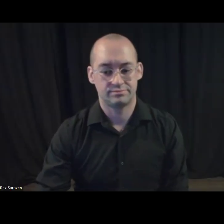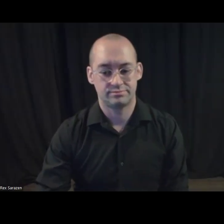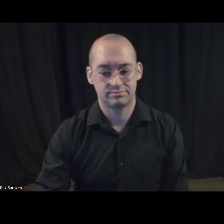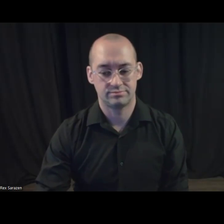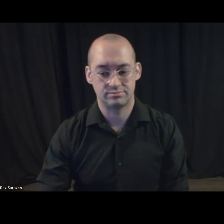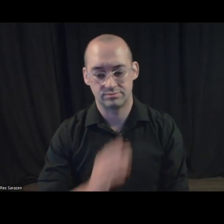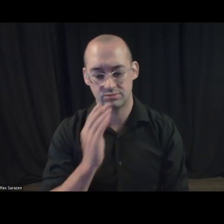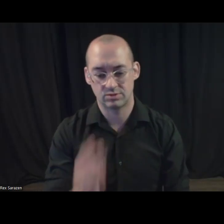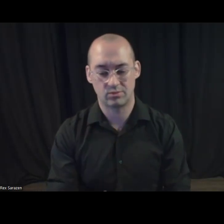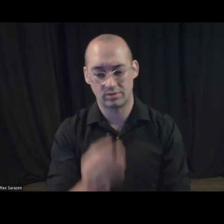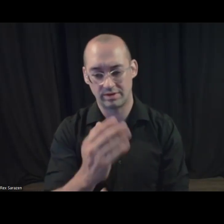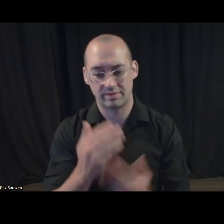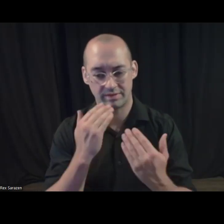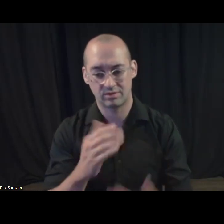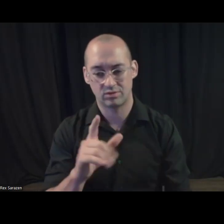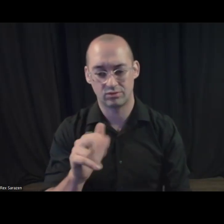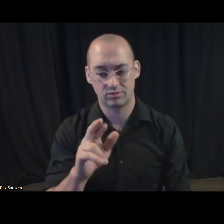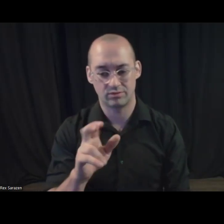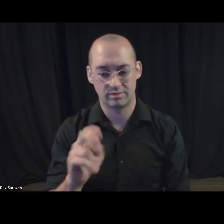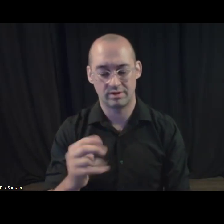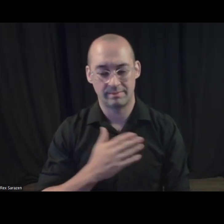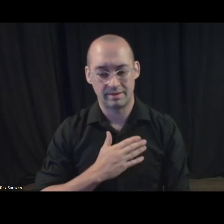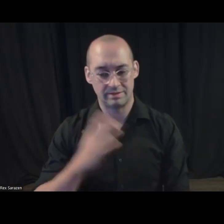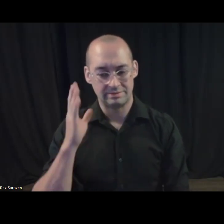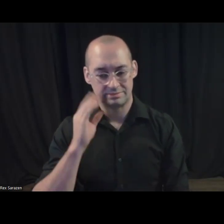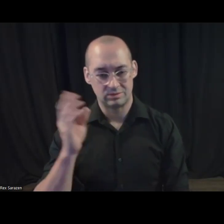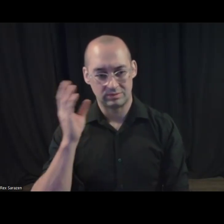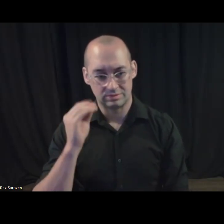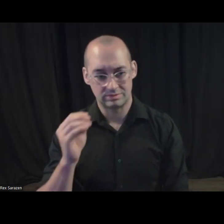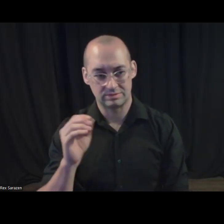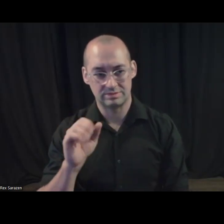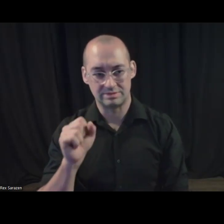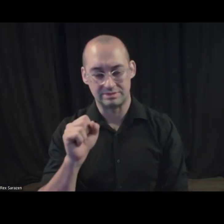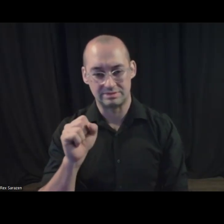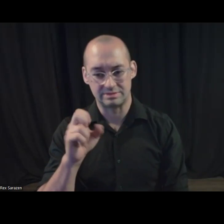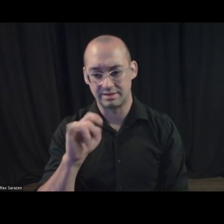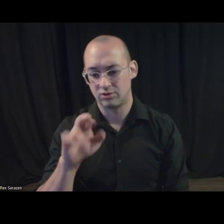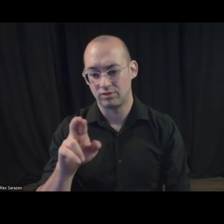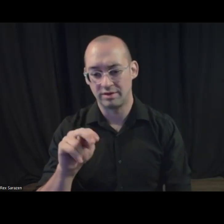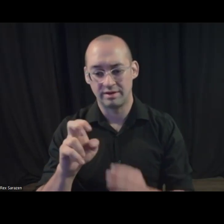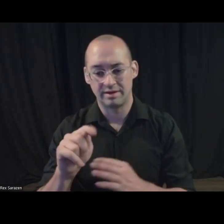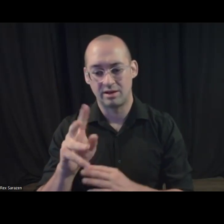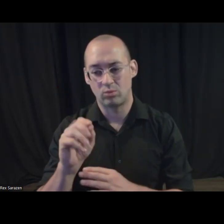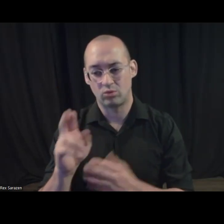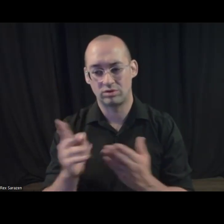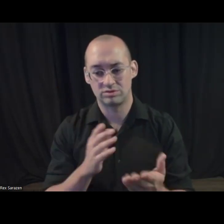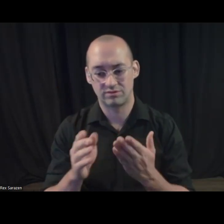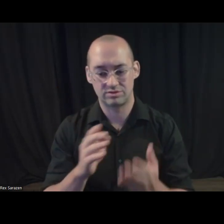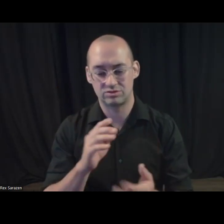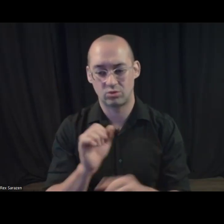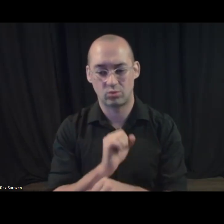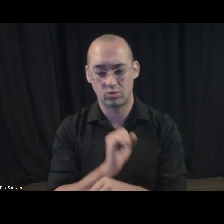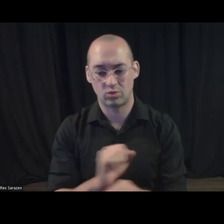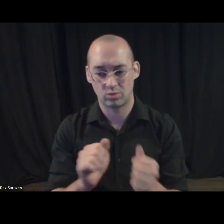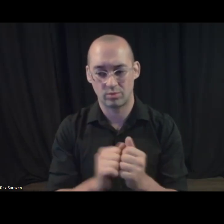Thank you, Lauren. So from my experience at Senior Network Services, working with primarily older adults, but as well those that